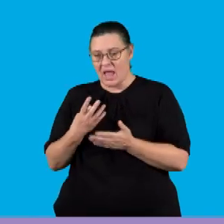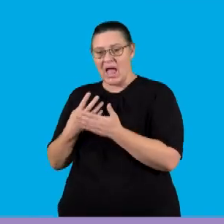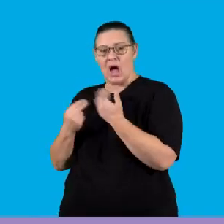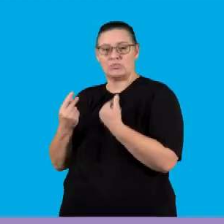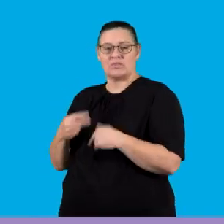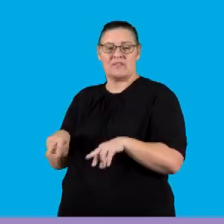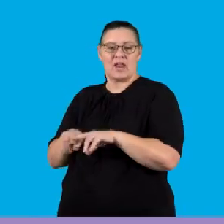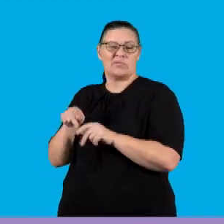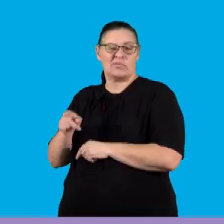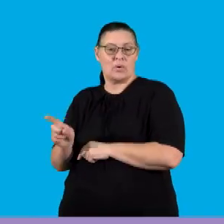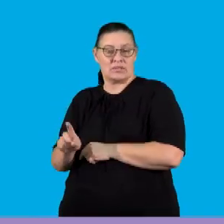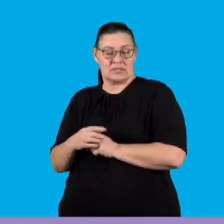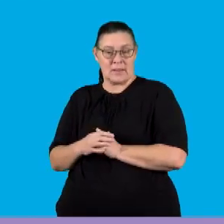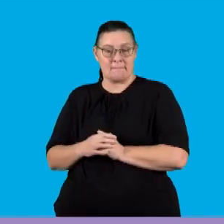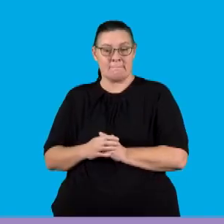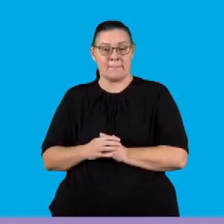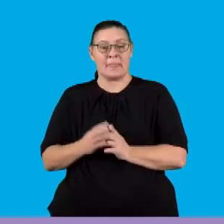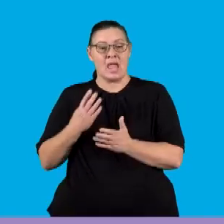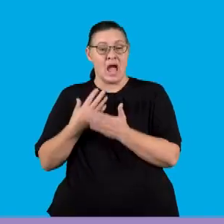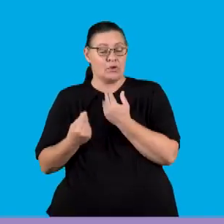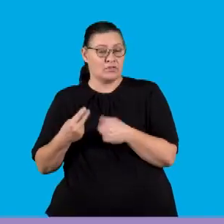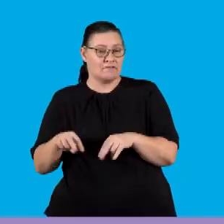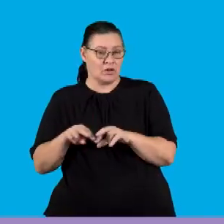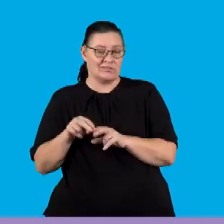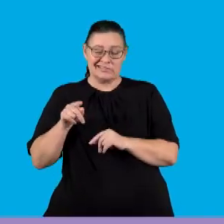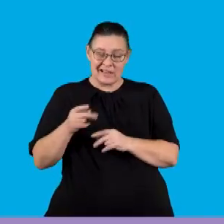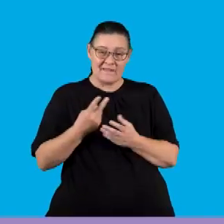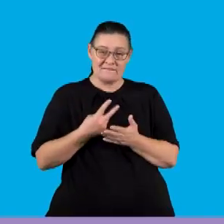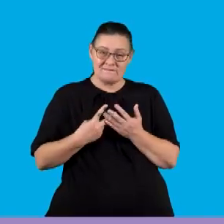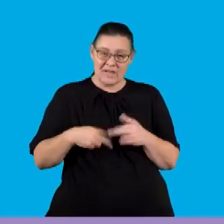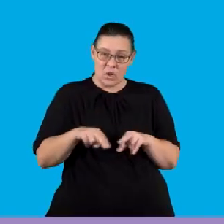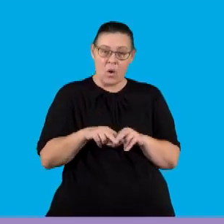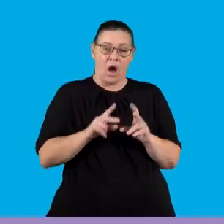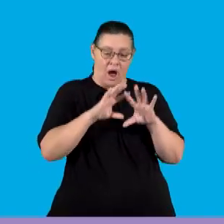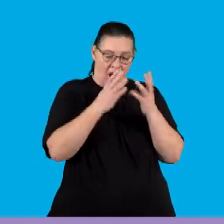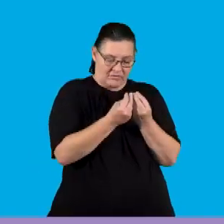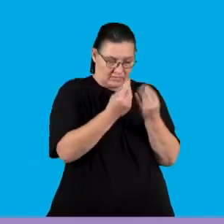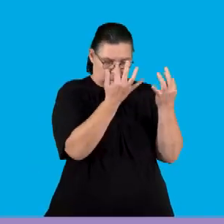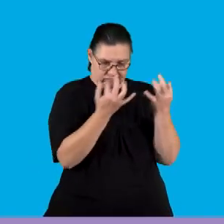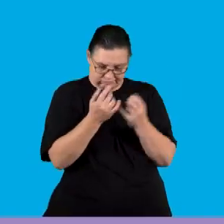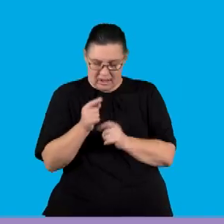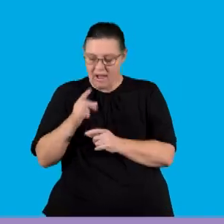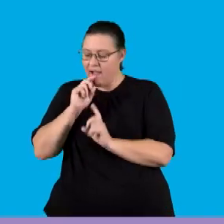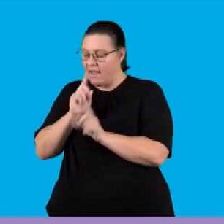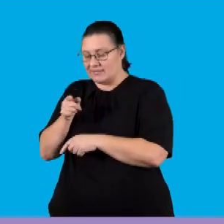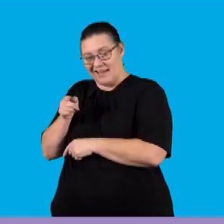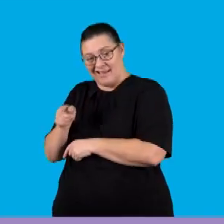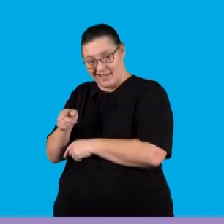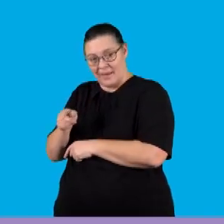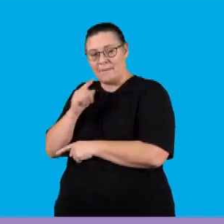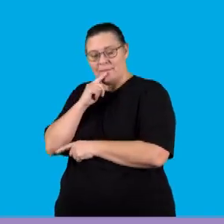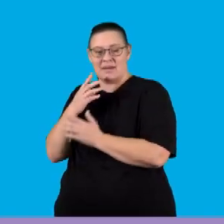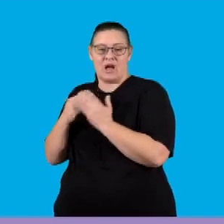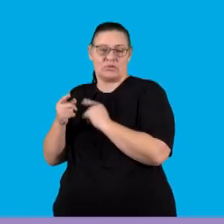see what these output values are. So output values, the value that you get out, or the